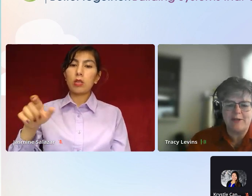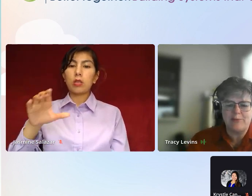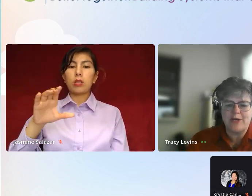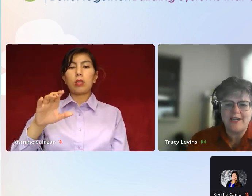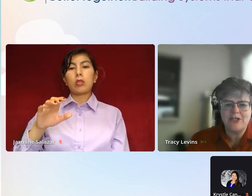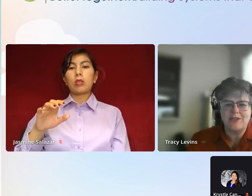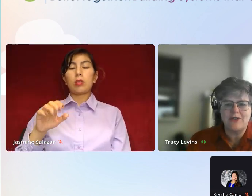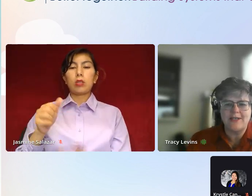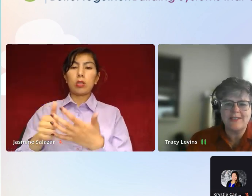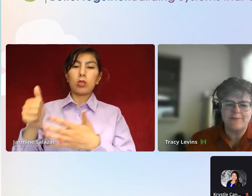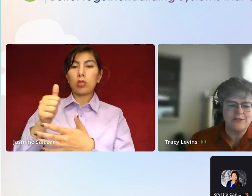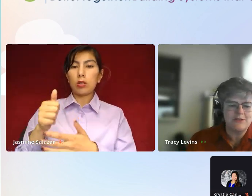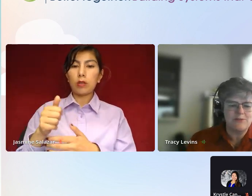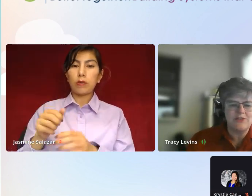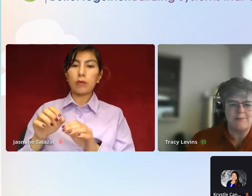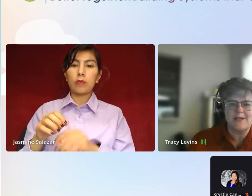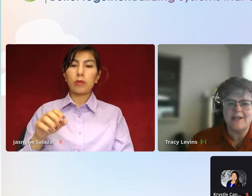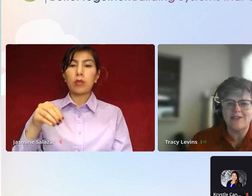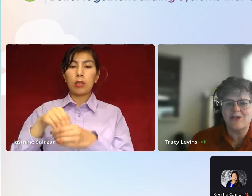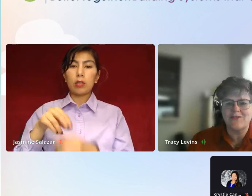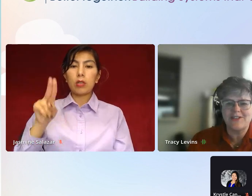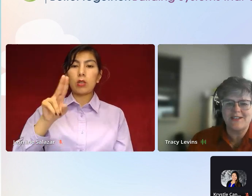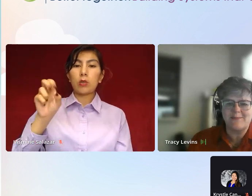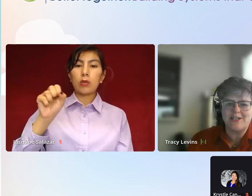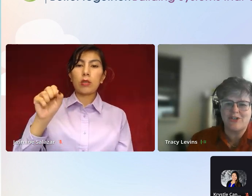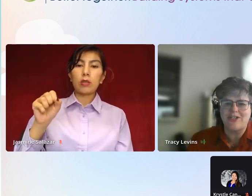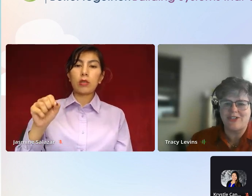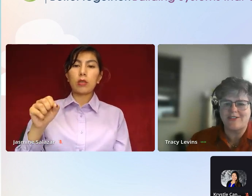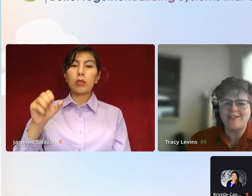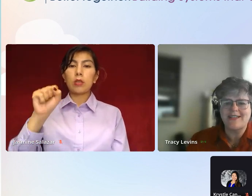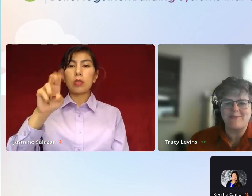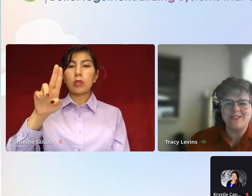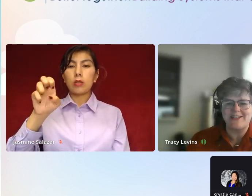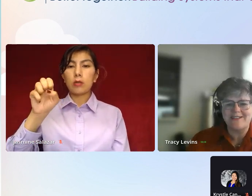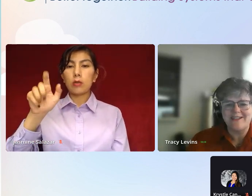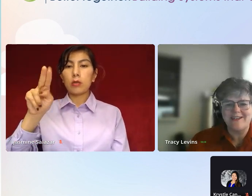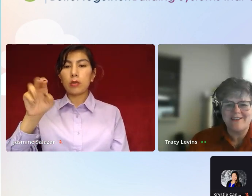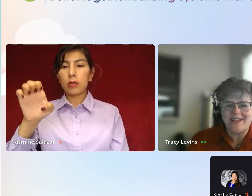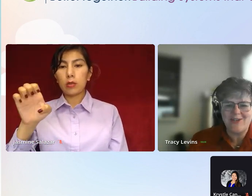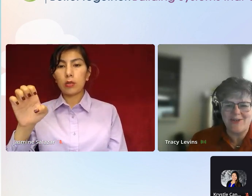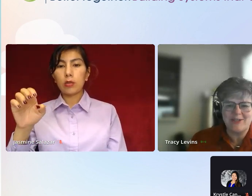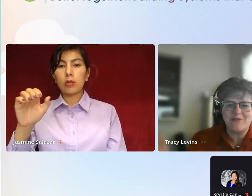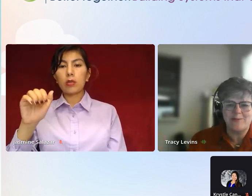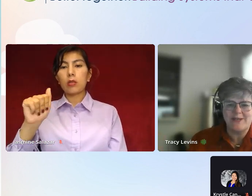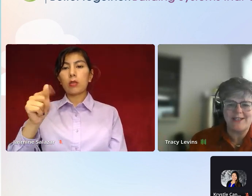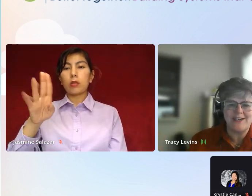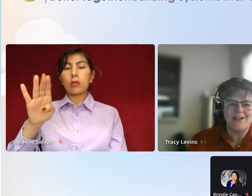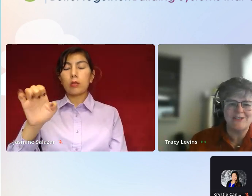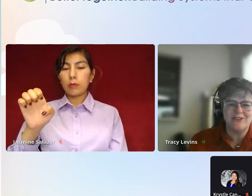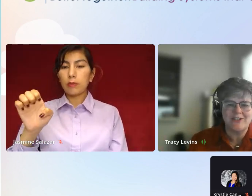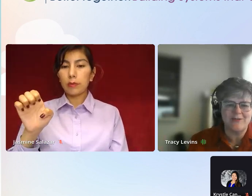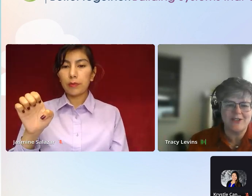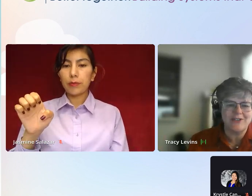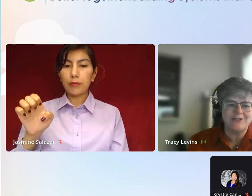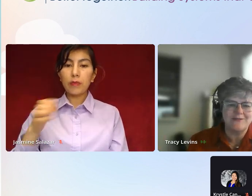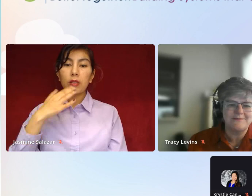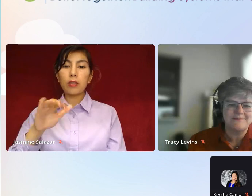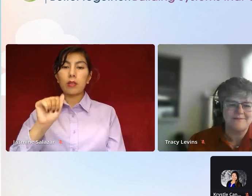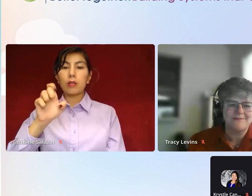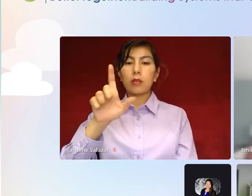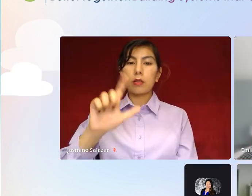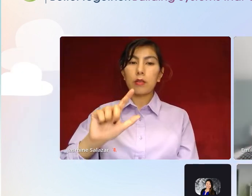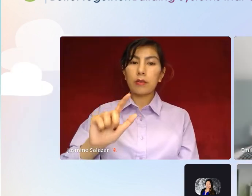Adolescent Family Branch at the U.S. Substance Abuse and Mental Health Services Administration, SAMHSA. Thank you, Emily, for being here. I'll turn it over to